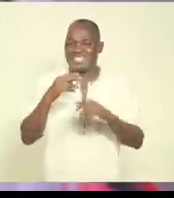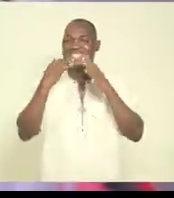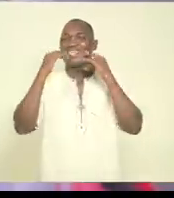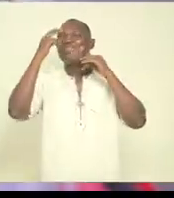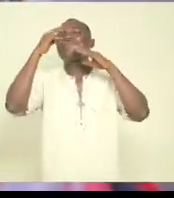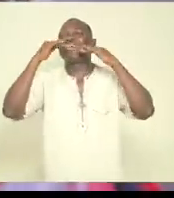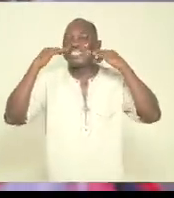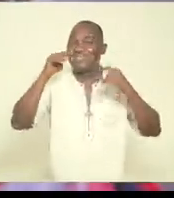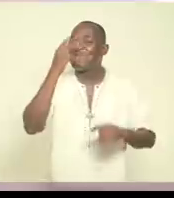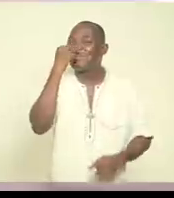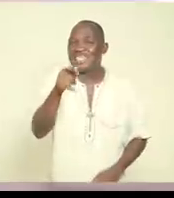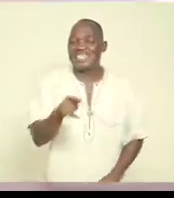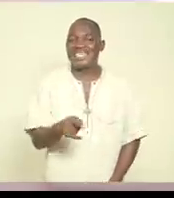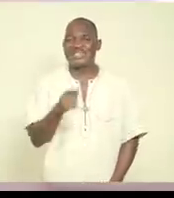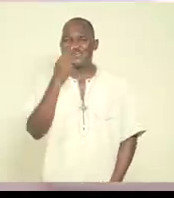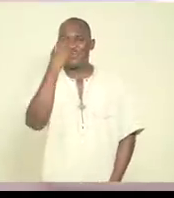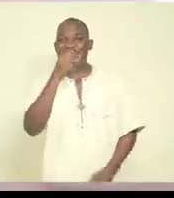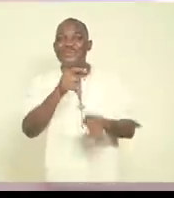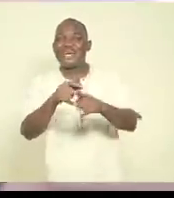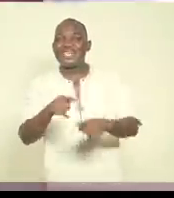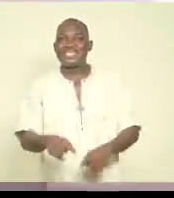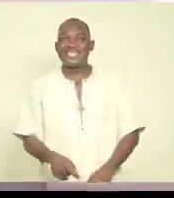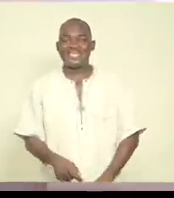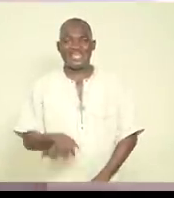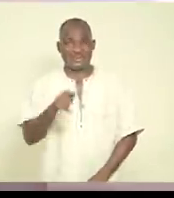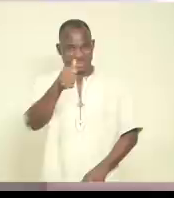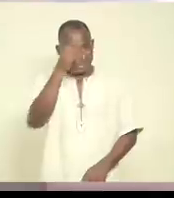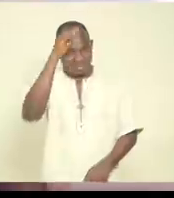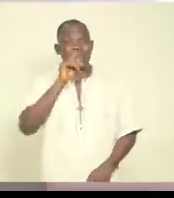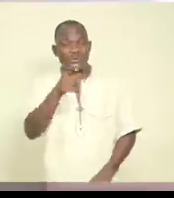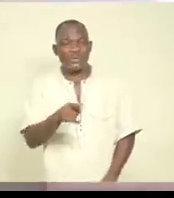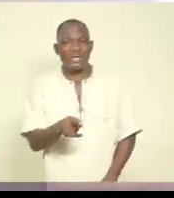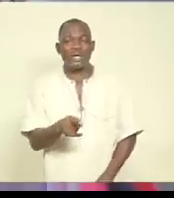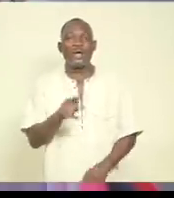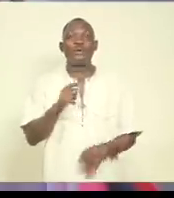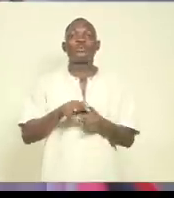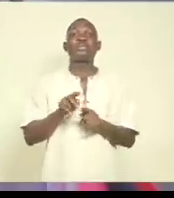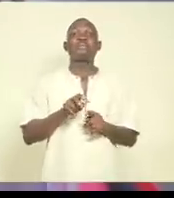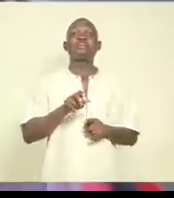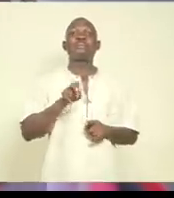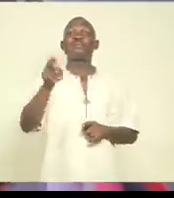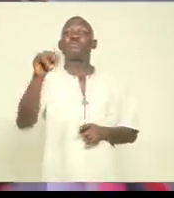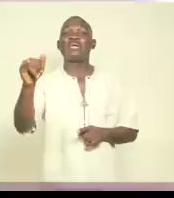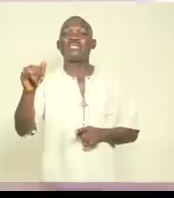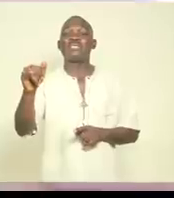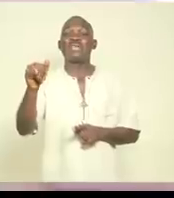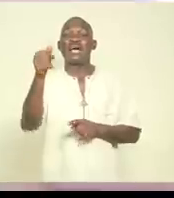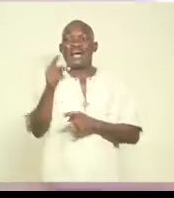Look at this 45 seconds, man. You are calling yourself a man. You are calling yourself a man?